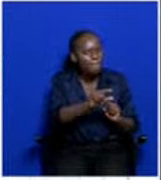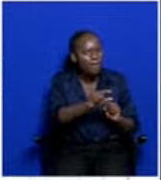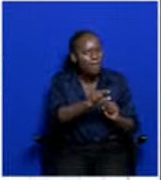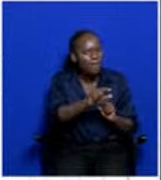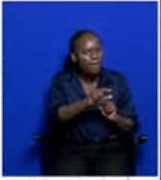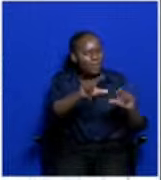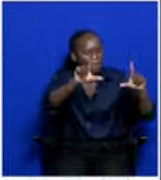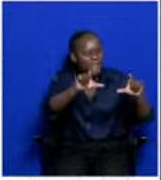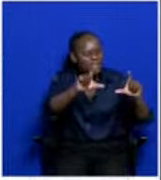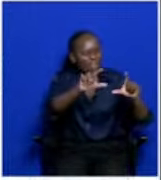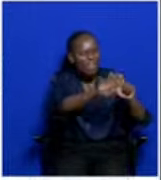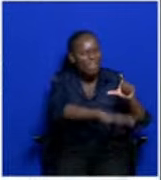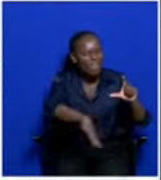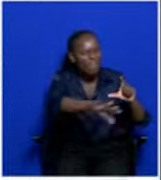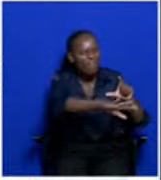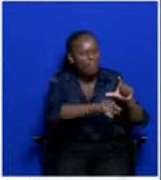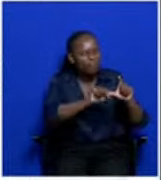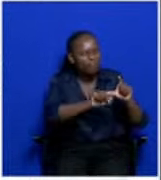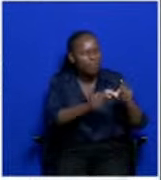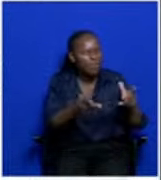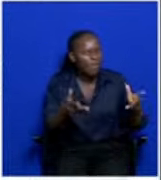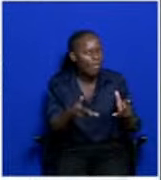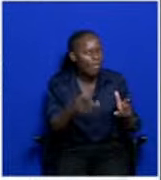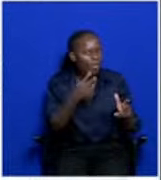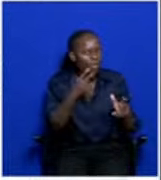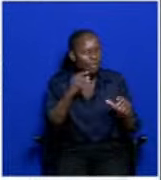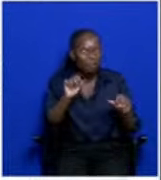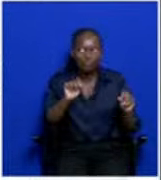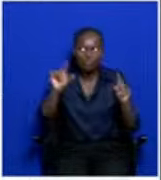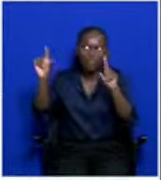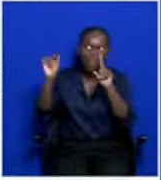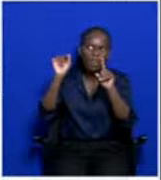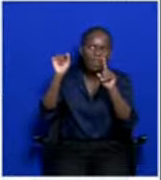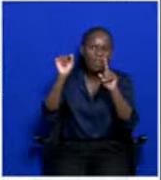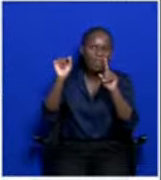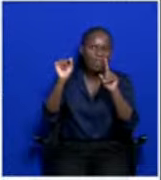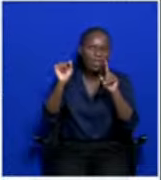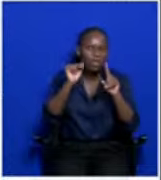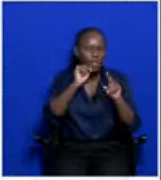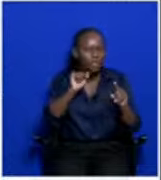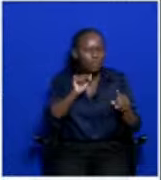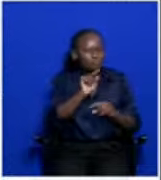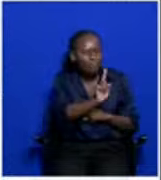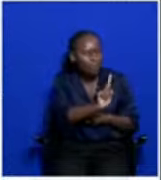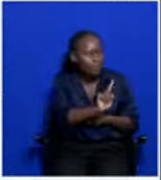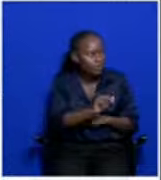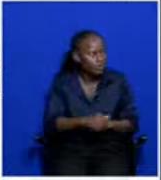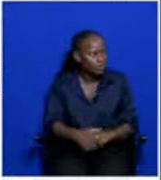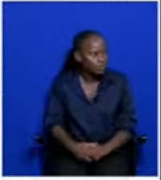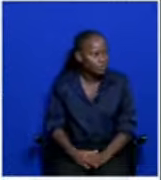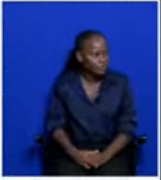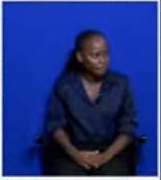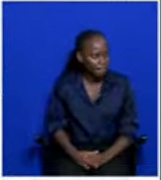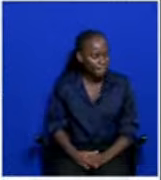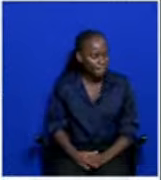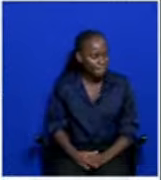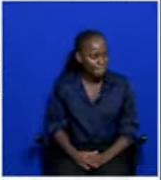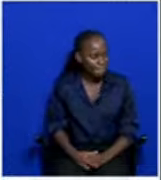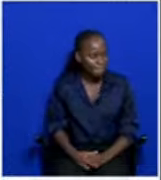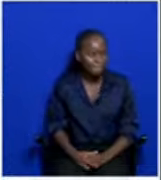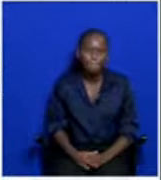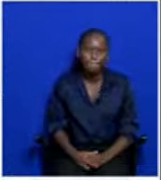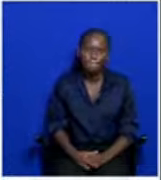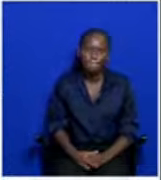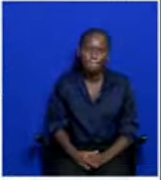What are we looking at on the screen? This is the place of residence of the